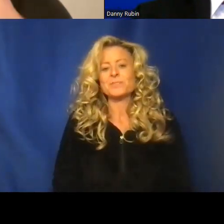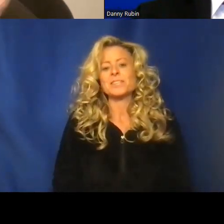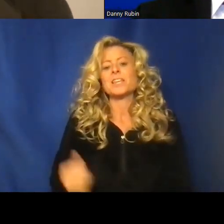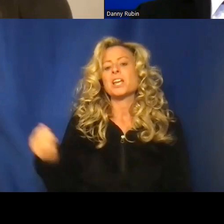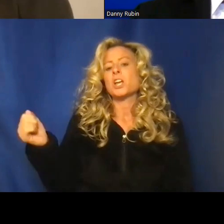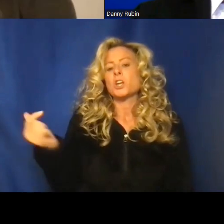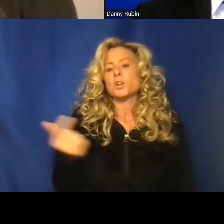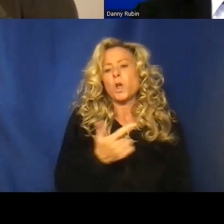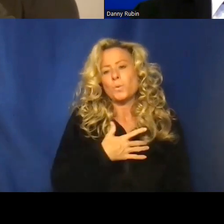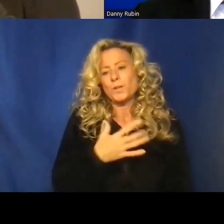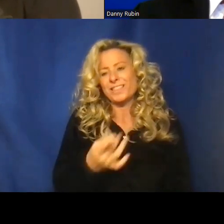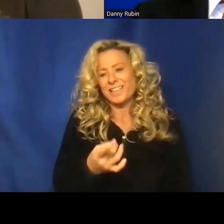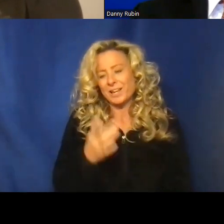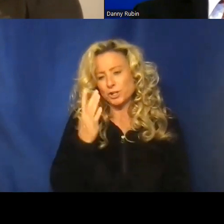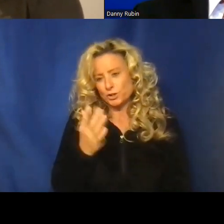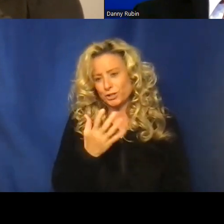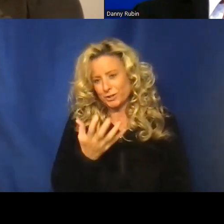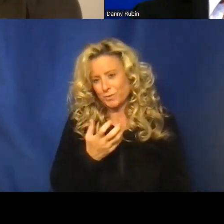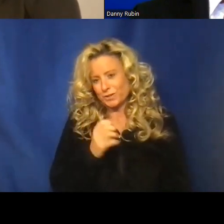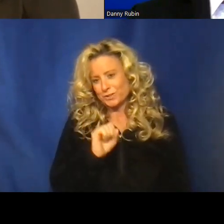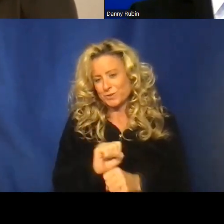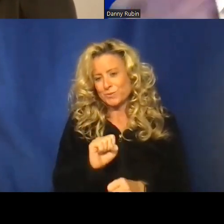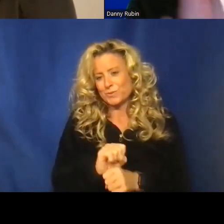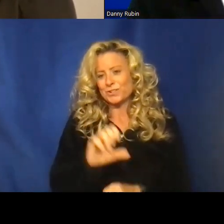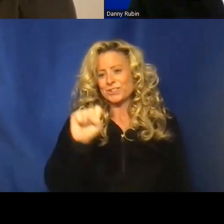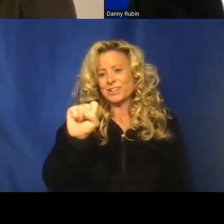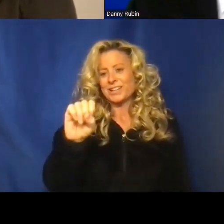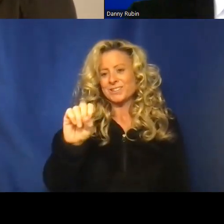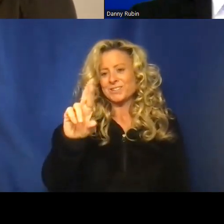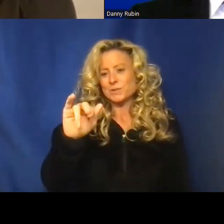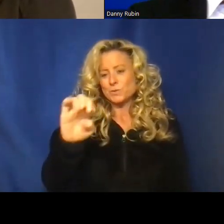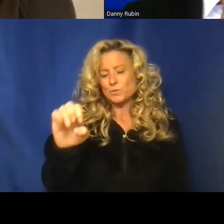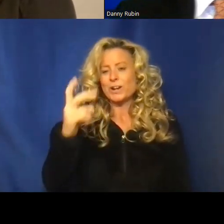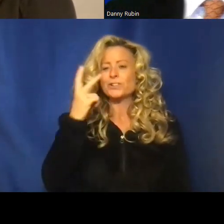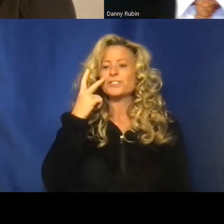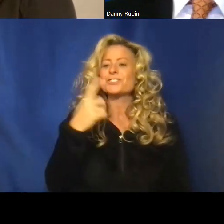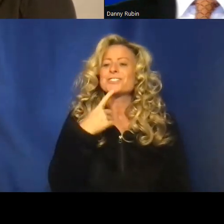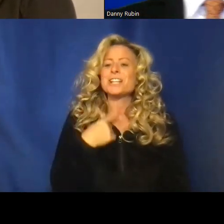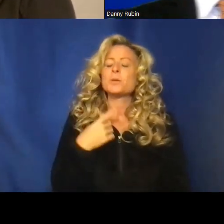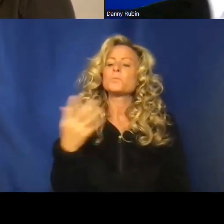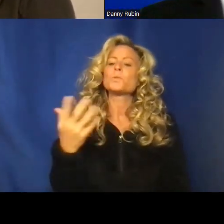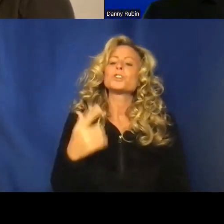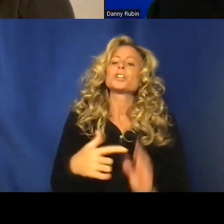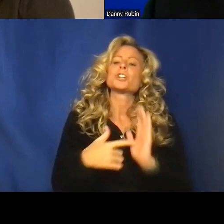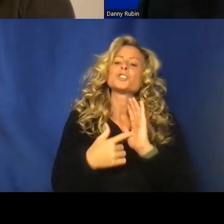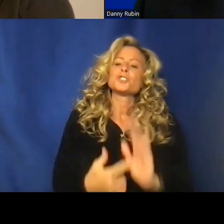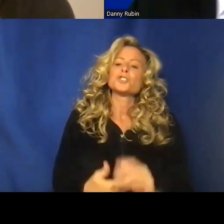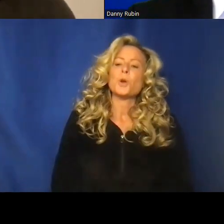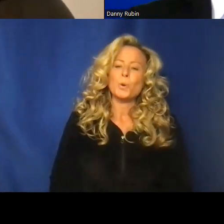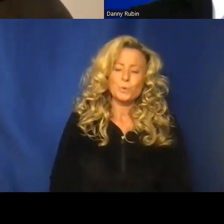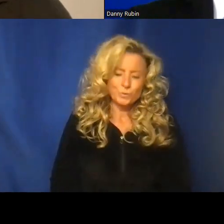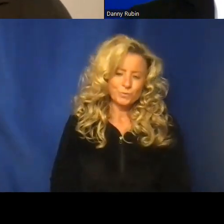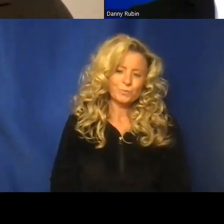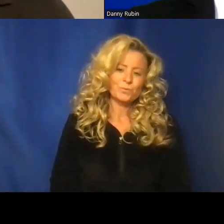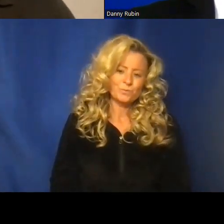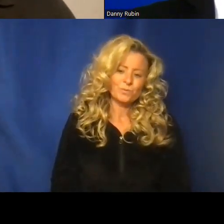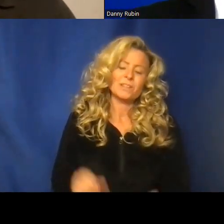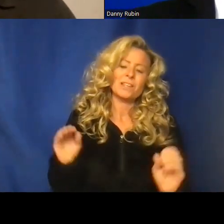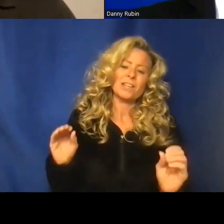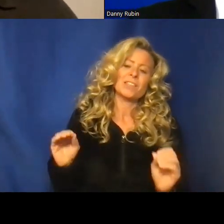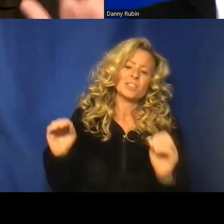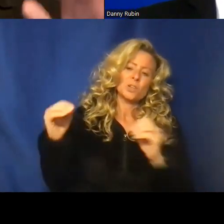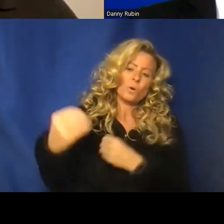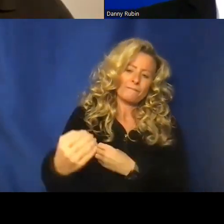like this. You're all going to want to go work at Sorare after you see this, but tell them what you're about to show them. Yeah. So at the office,